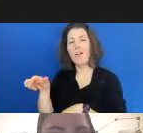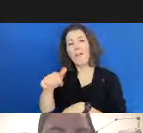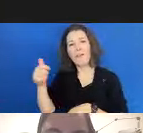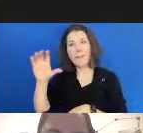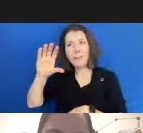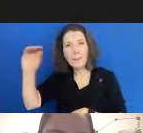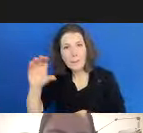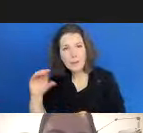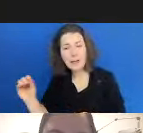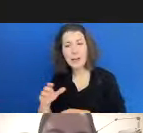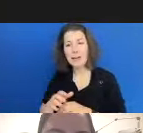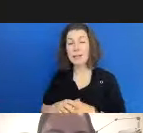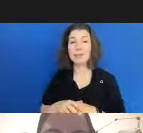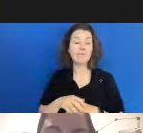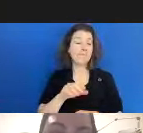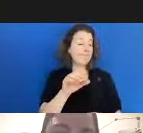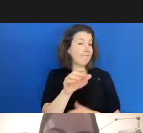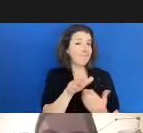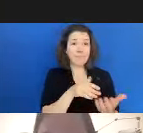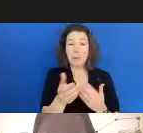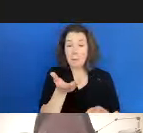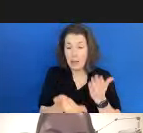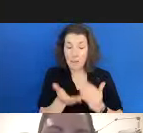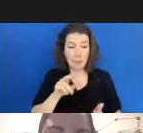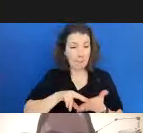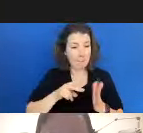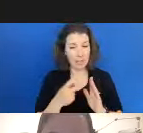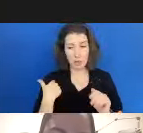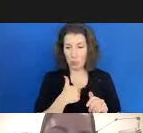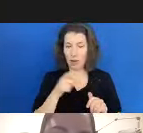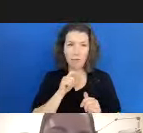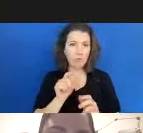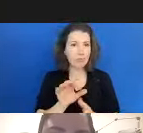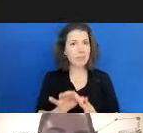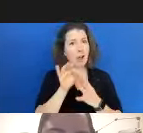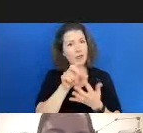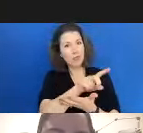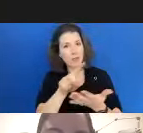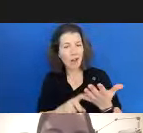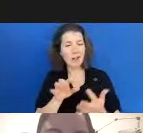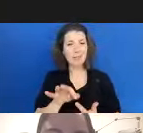if there's a lens that we even have to design and create for you, we're happy to do so. So,